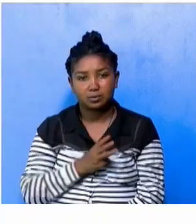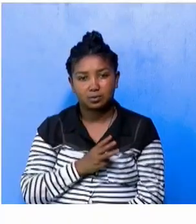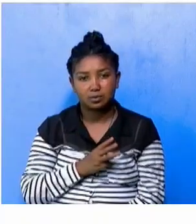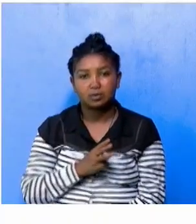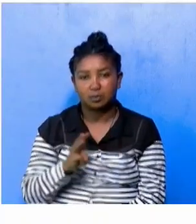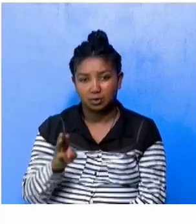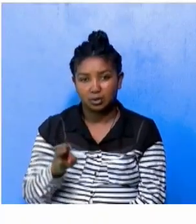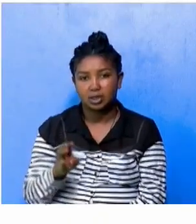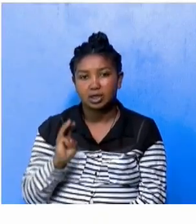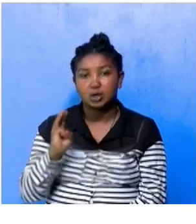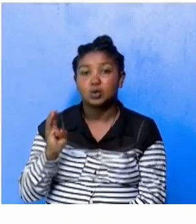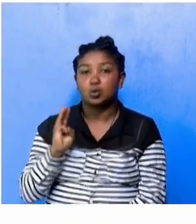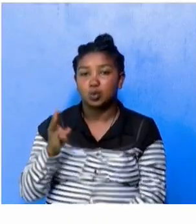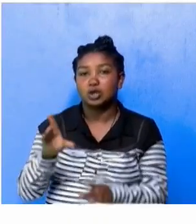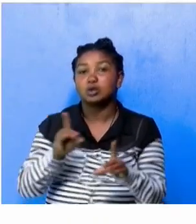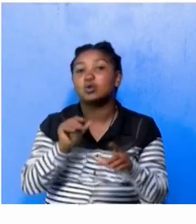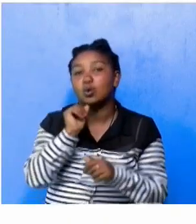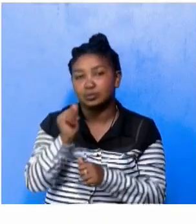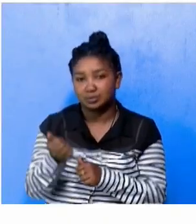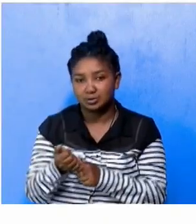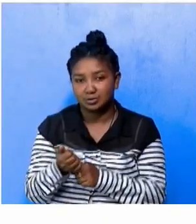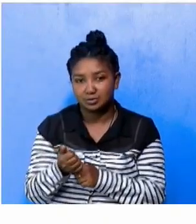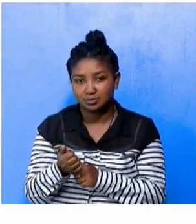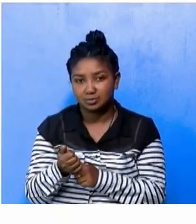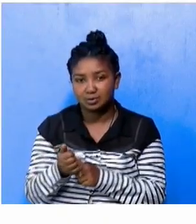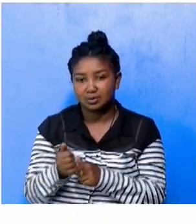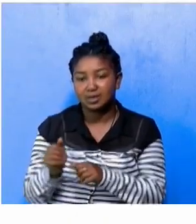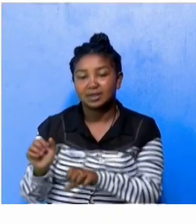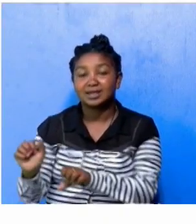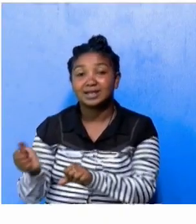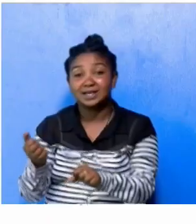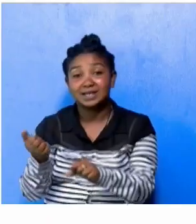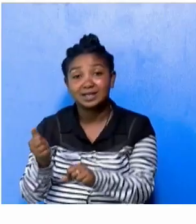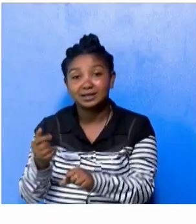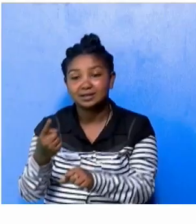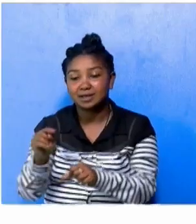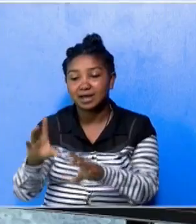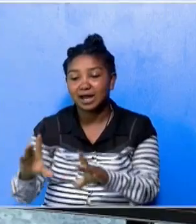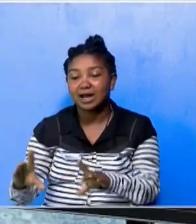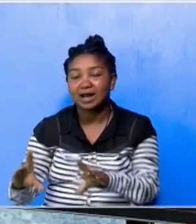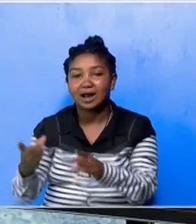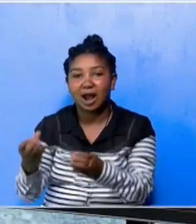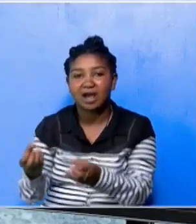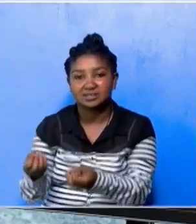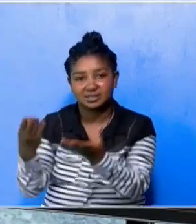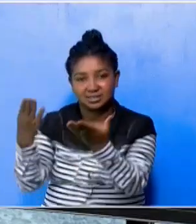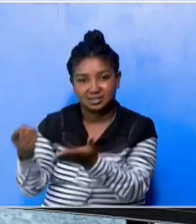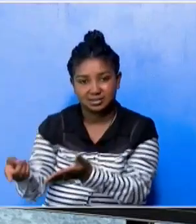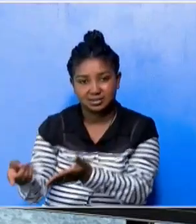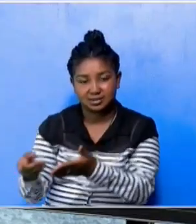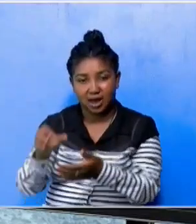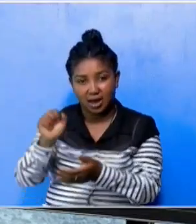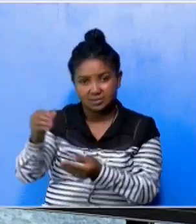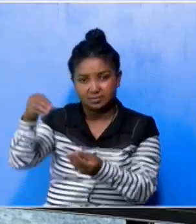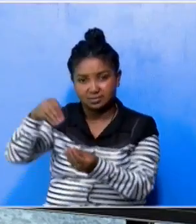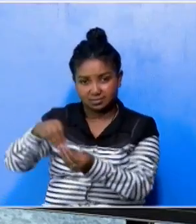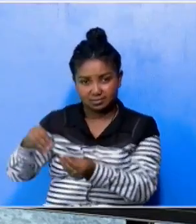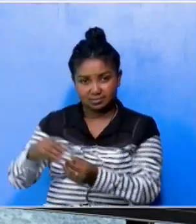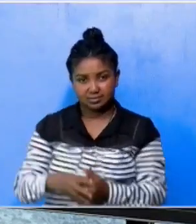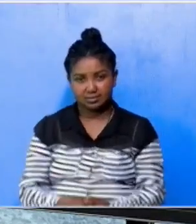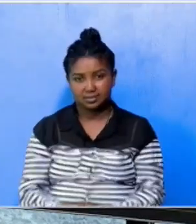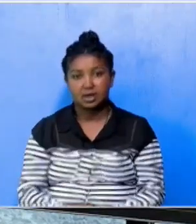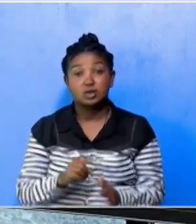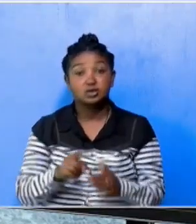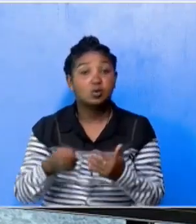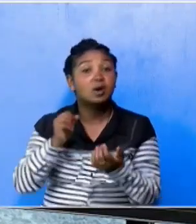Let's do here. We don't clean the classes. We don't clean the classes.